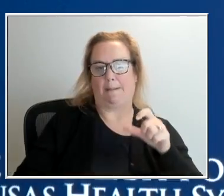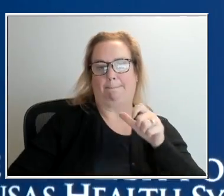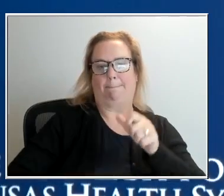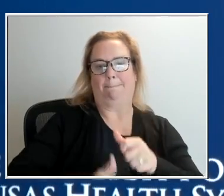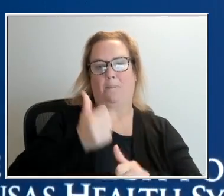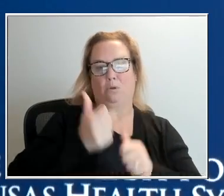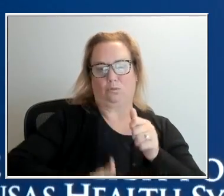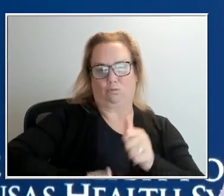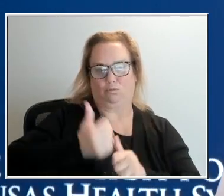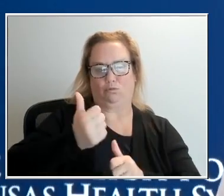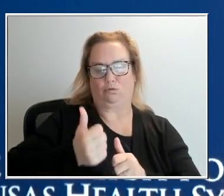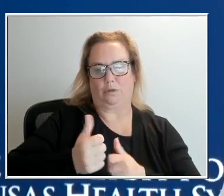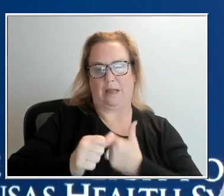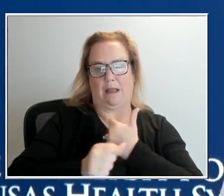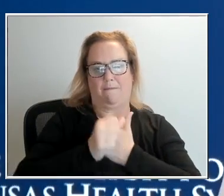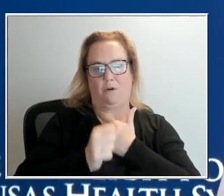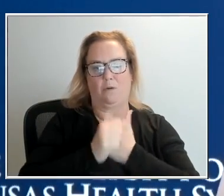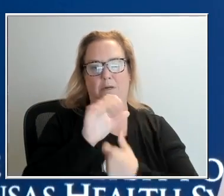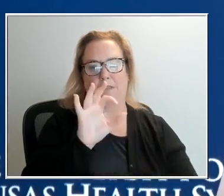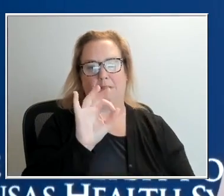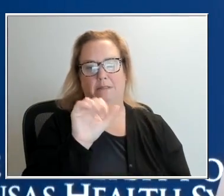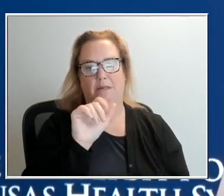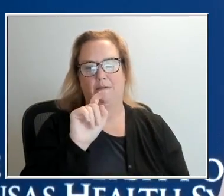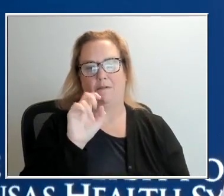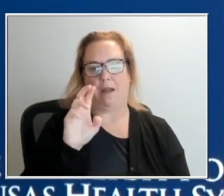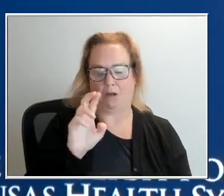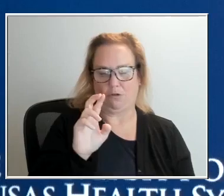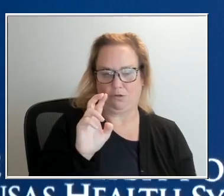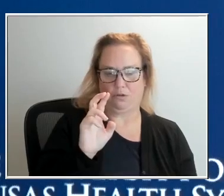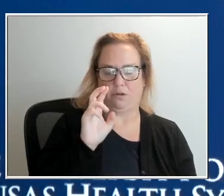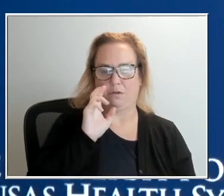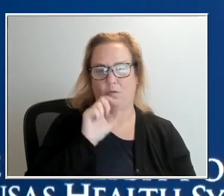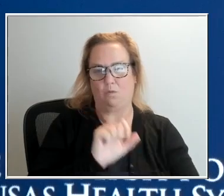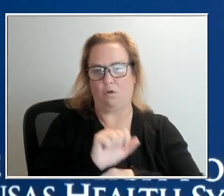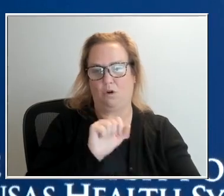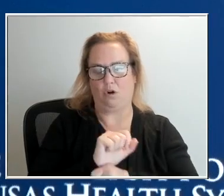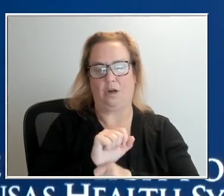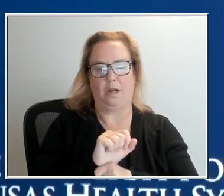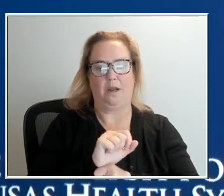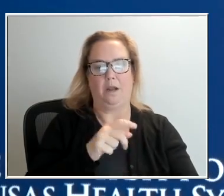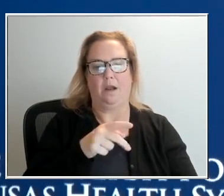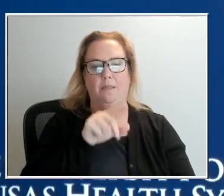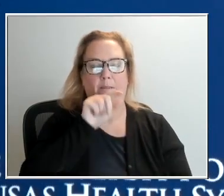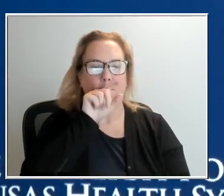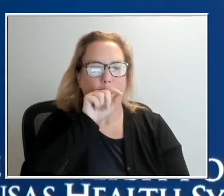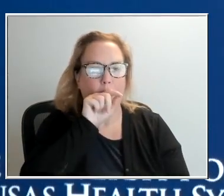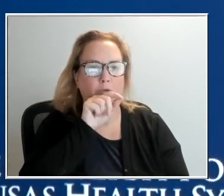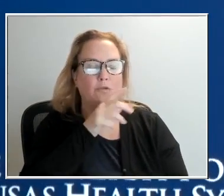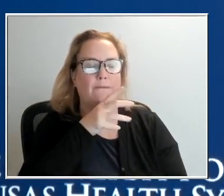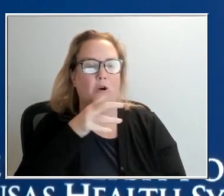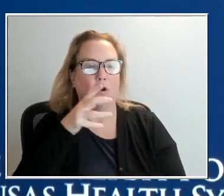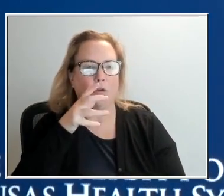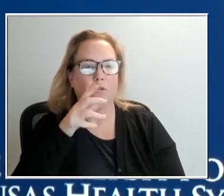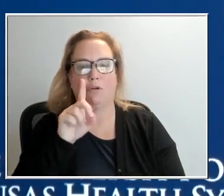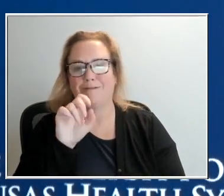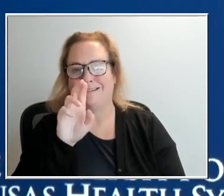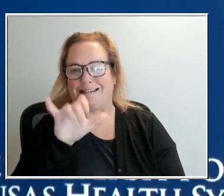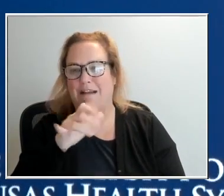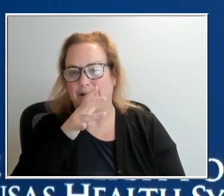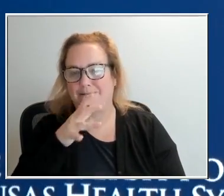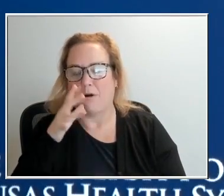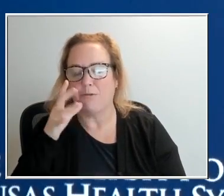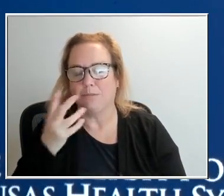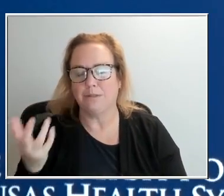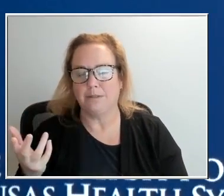have risk factors with exposure to work, whether it's at those poultry farms or those dairy farms as well. We would also say that this